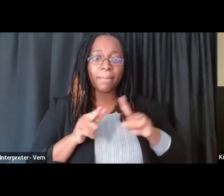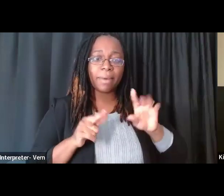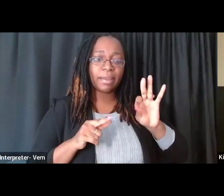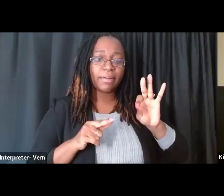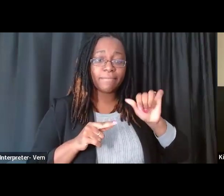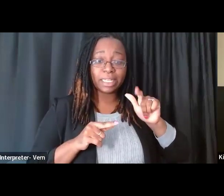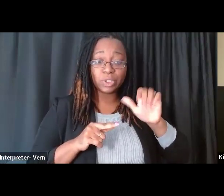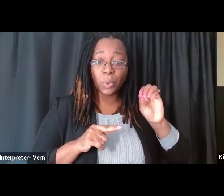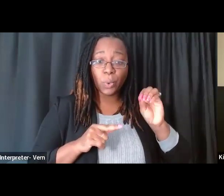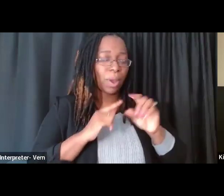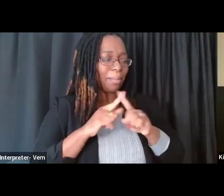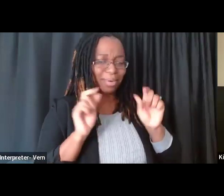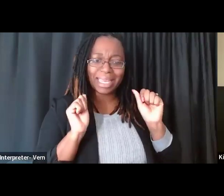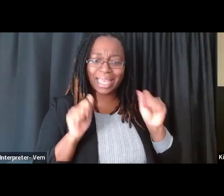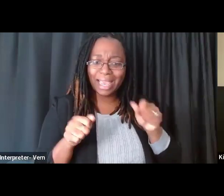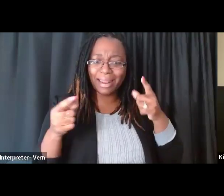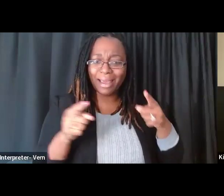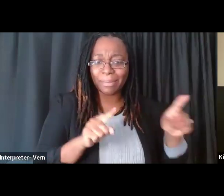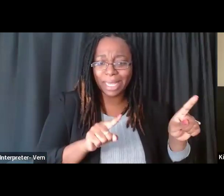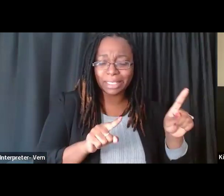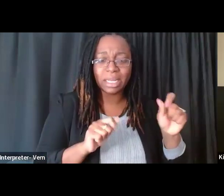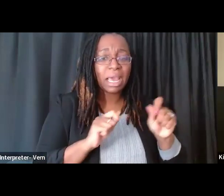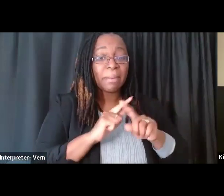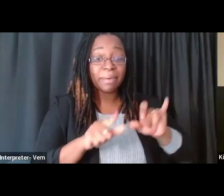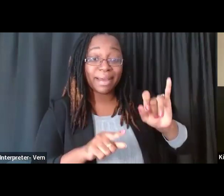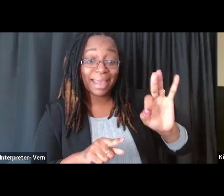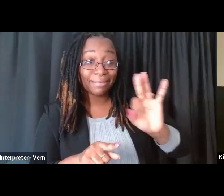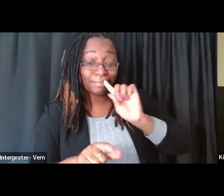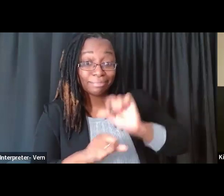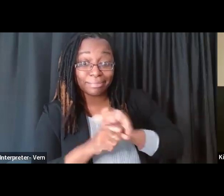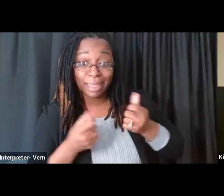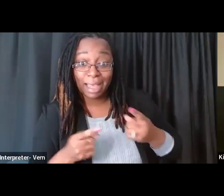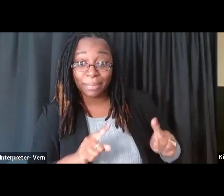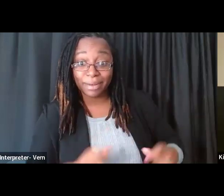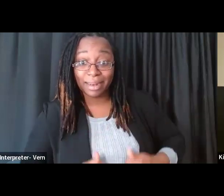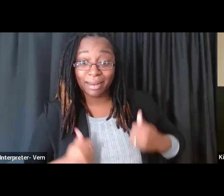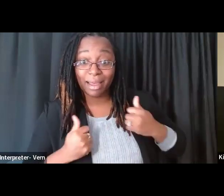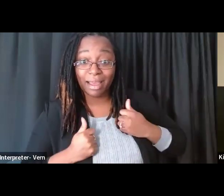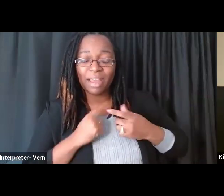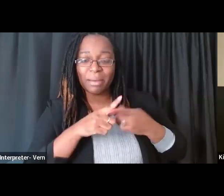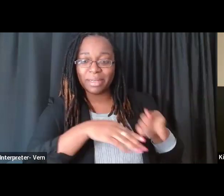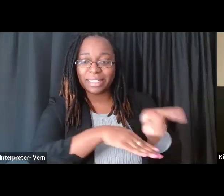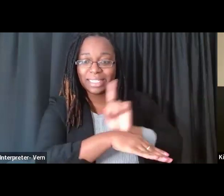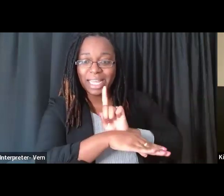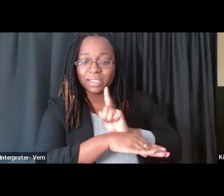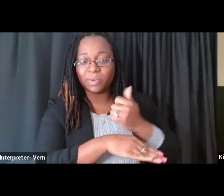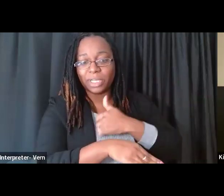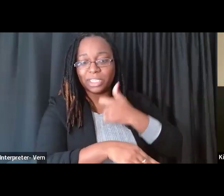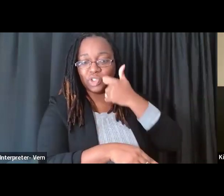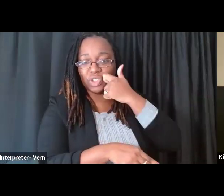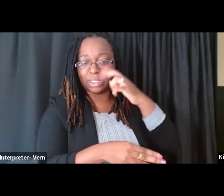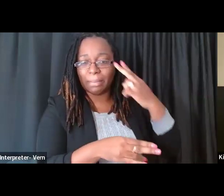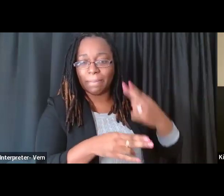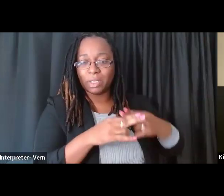stage at some point. If you've imagined it happening in life, as with previously stated fellatio, it's bound to happen on